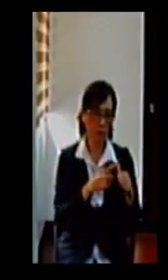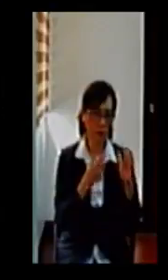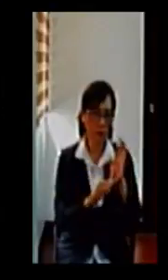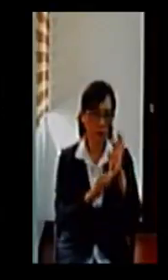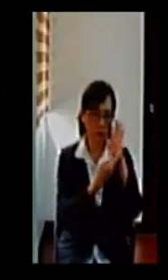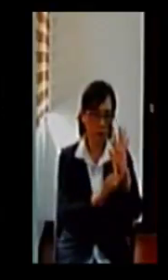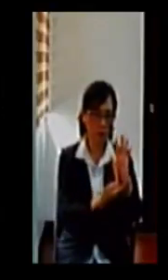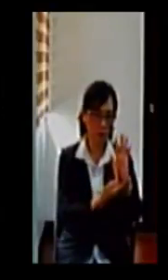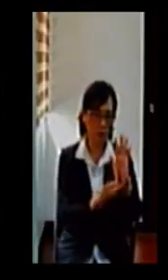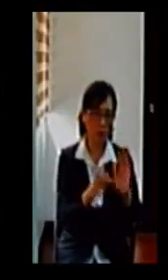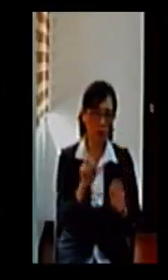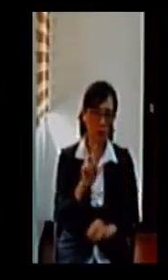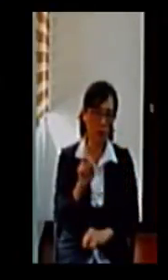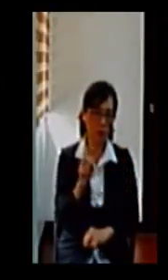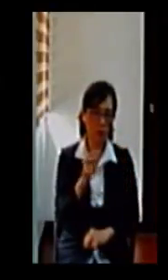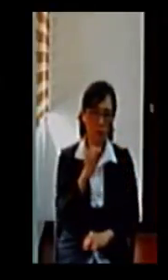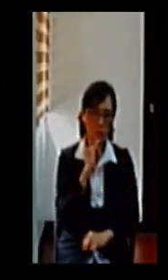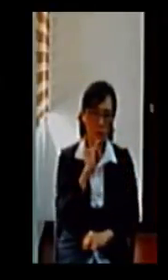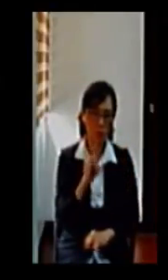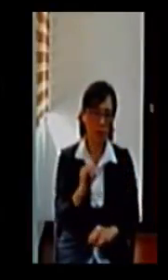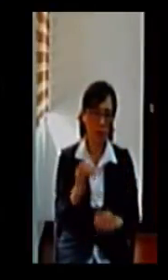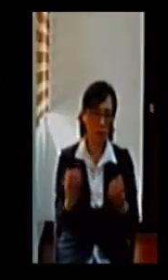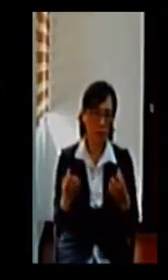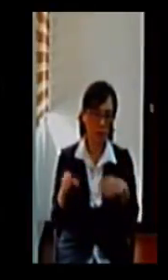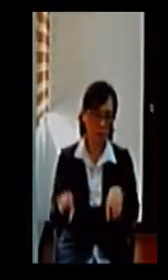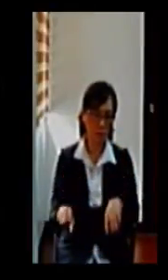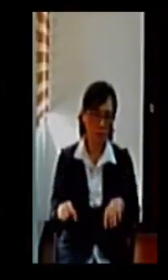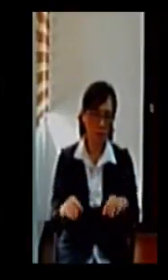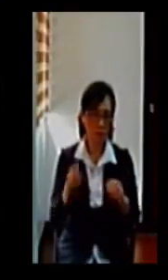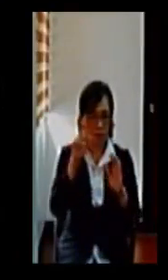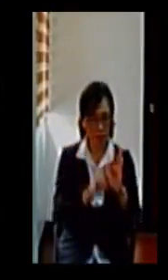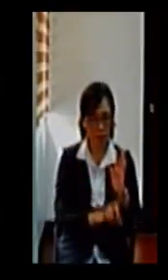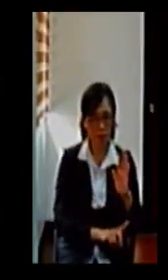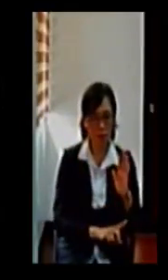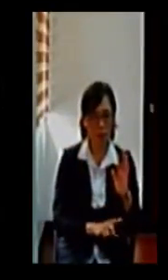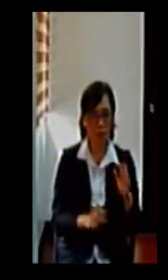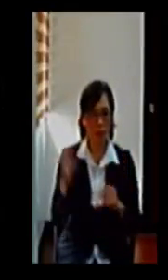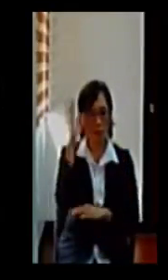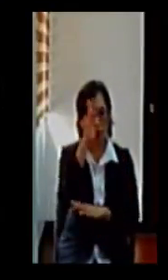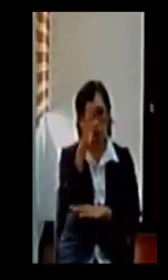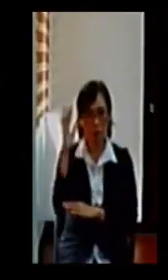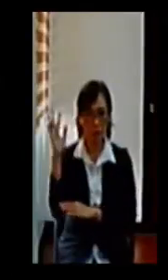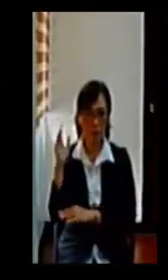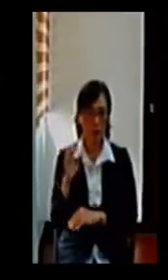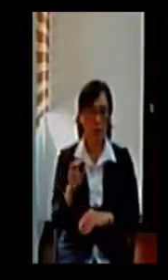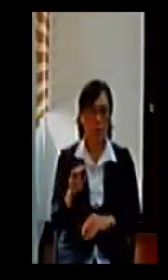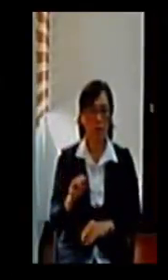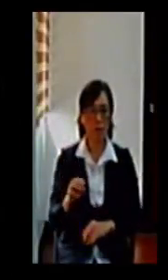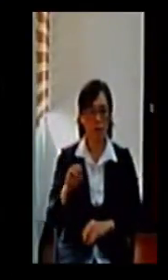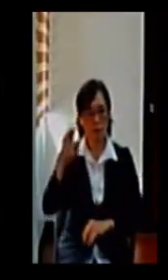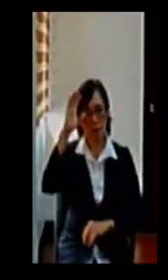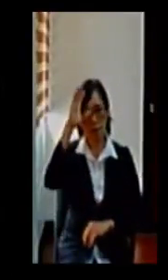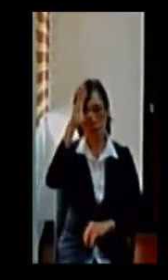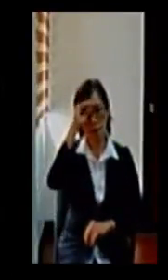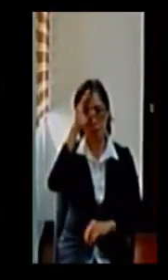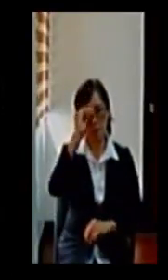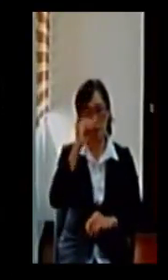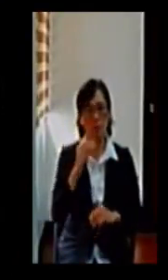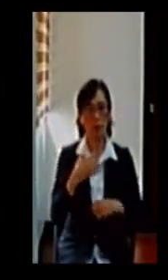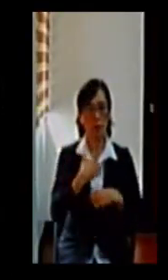Yes. And what is the cause of the reduction of forest cover? Is it man-made, as Commissioner Leia was